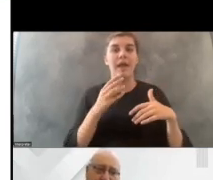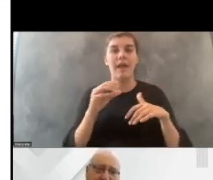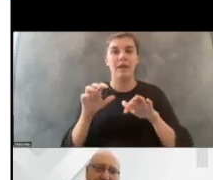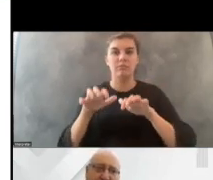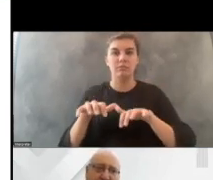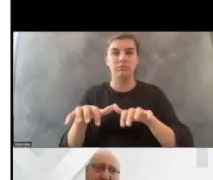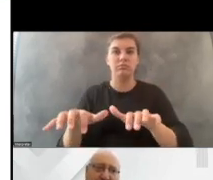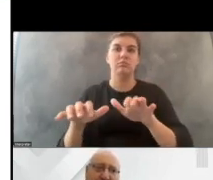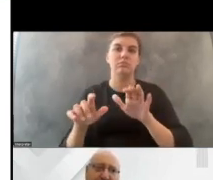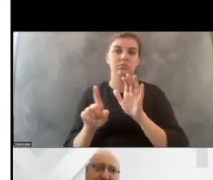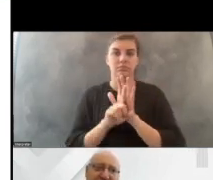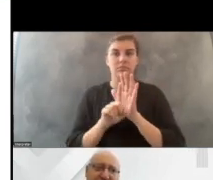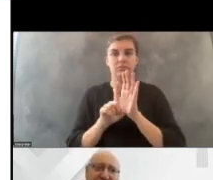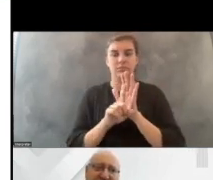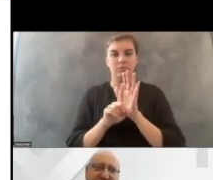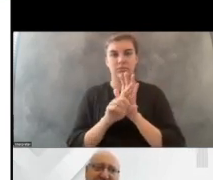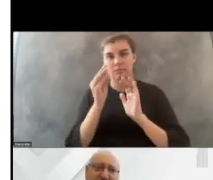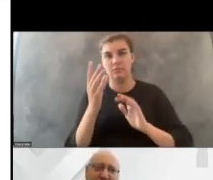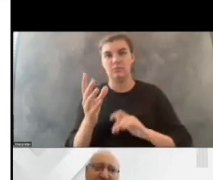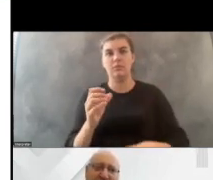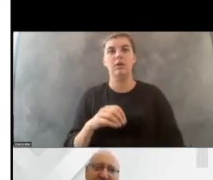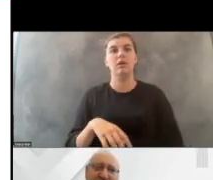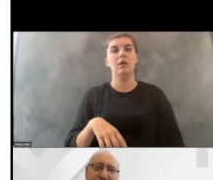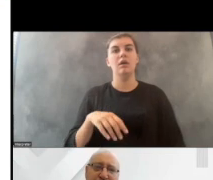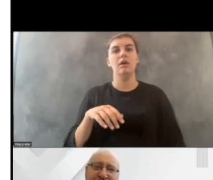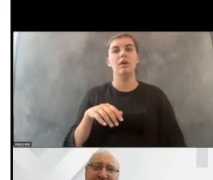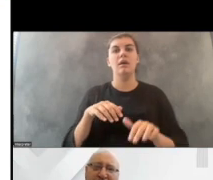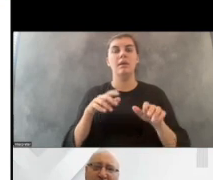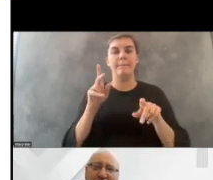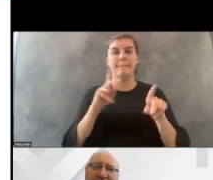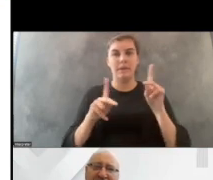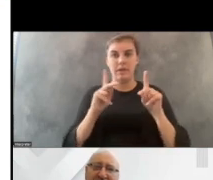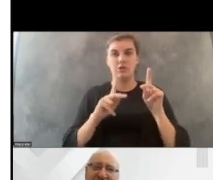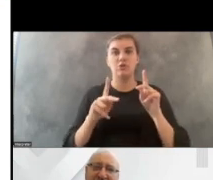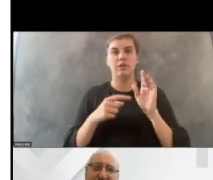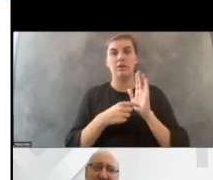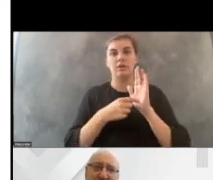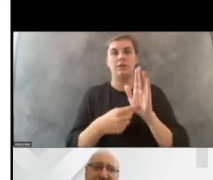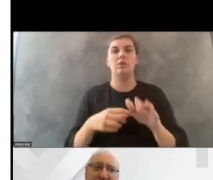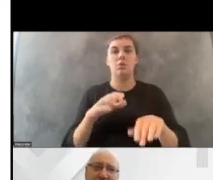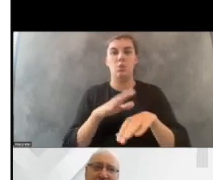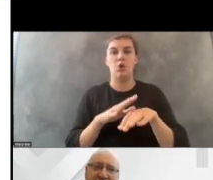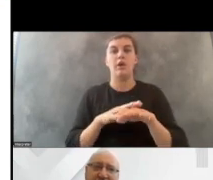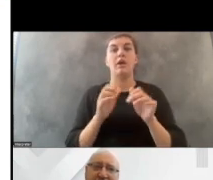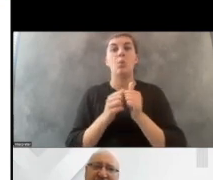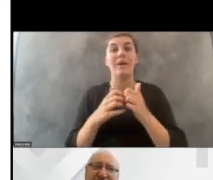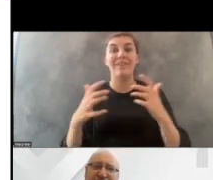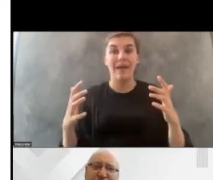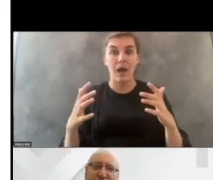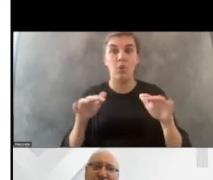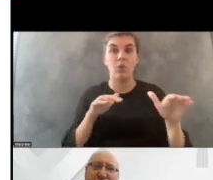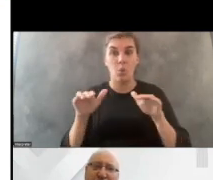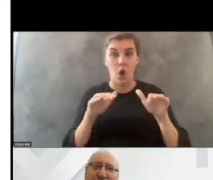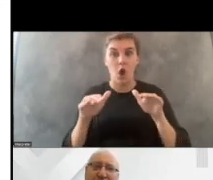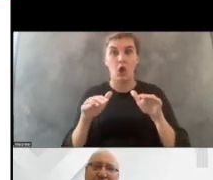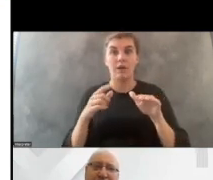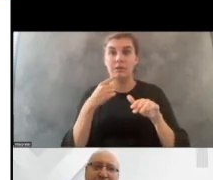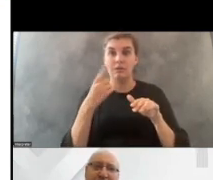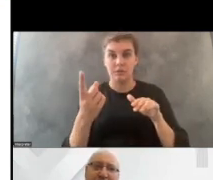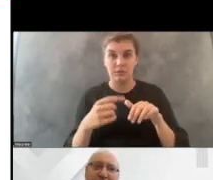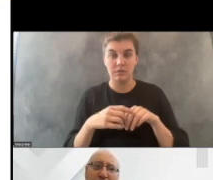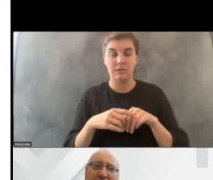So that's, and the type of crossing treatment that is considered acceptable is either a traffic